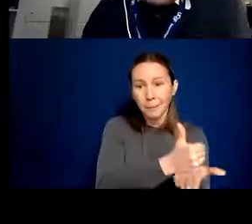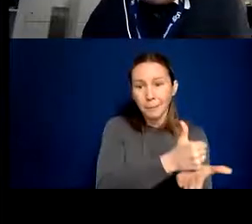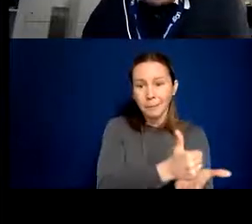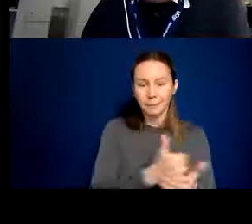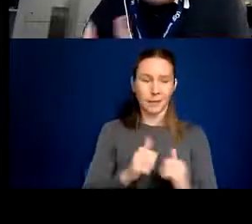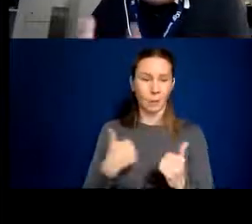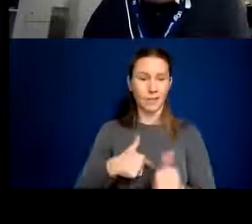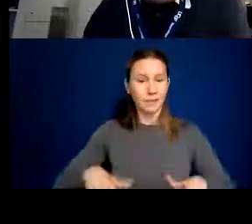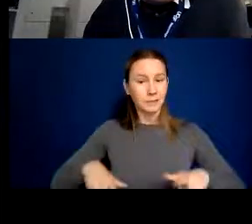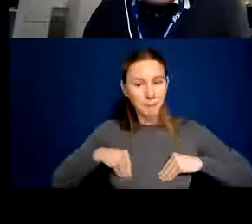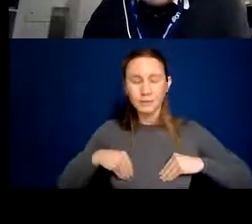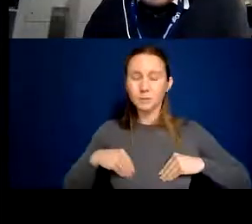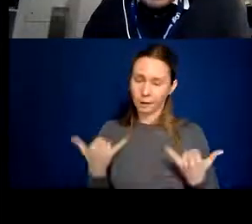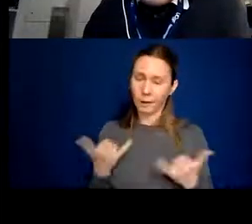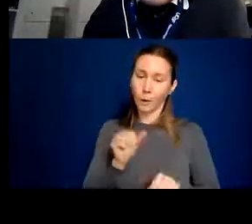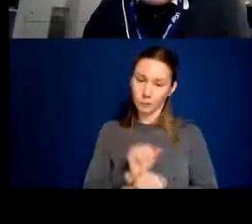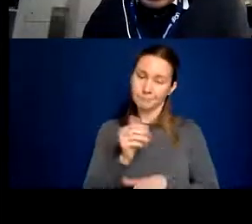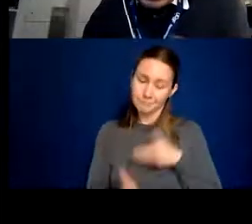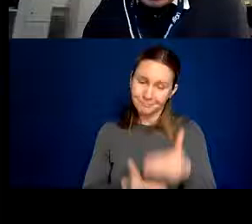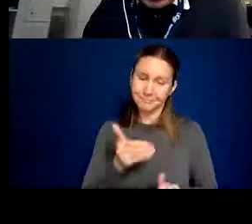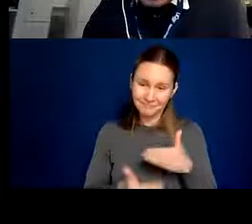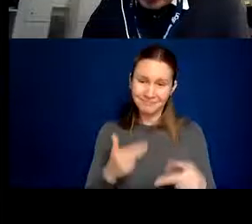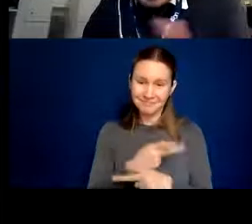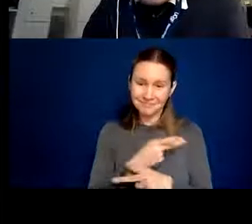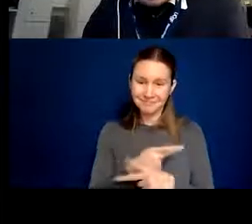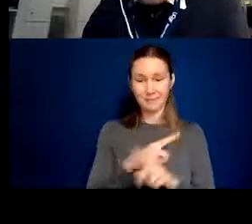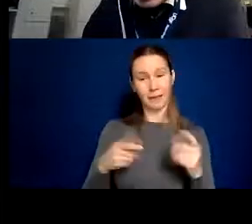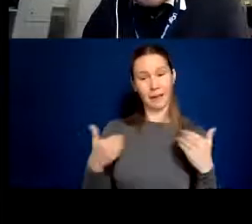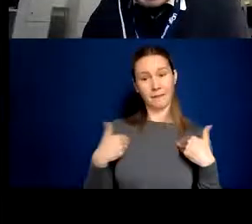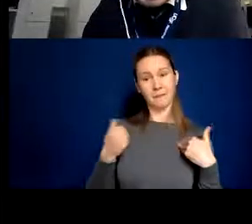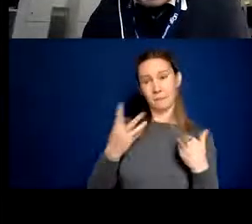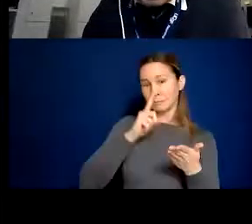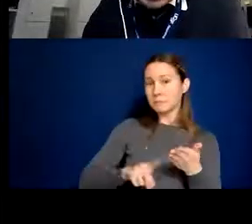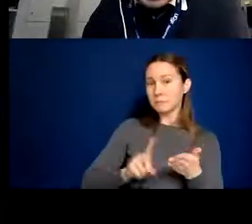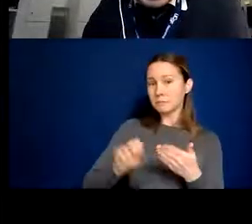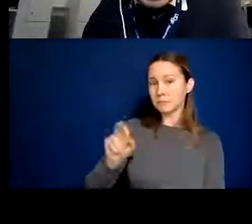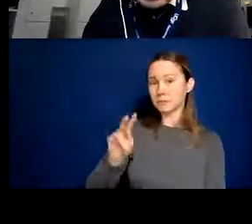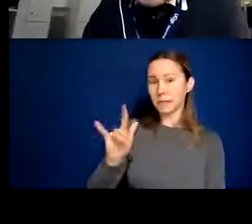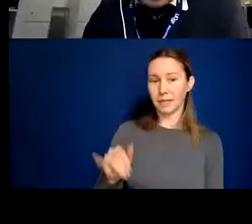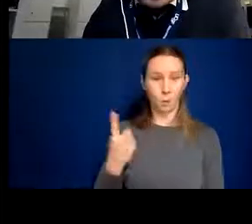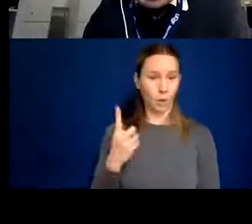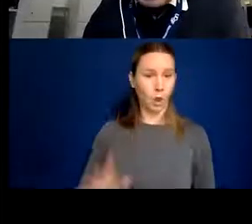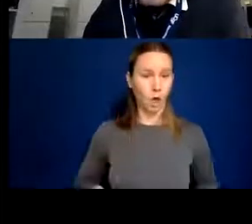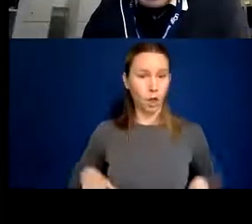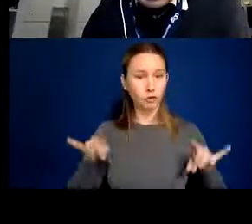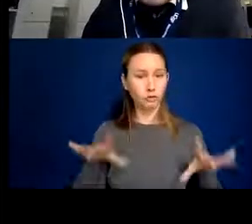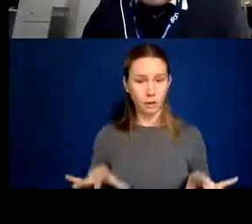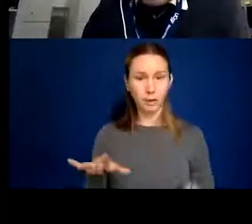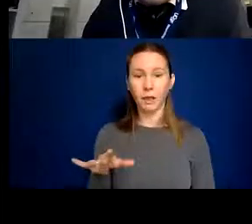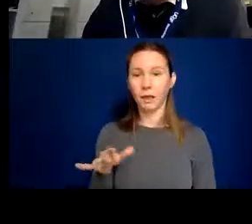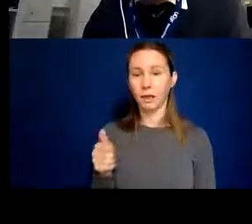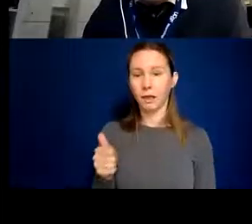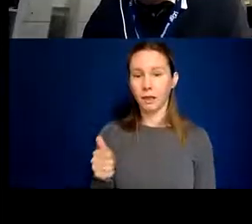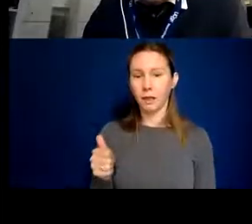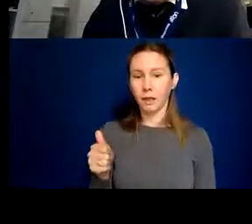this is work in progress, but there are studies. Rojas is one of the experts. He's in Australia, and he has done a